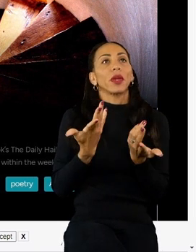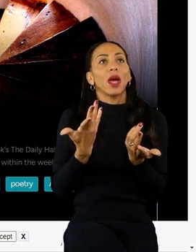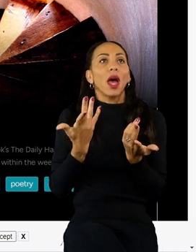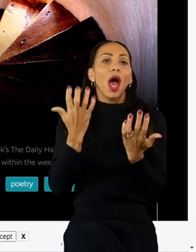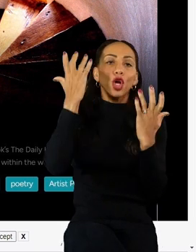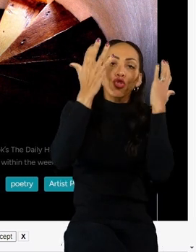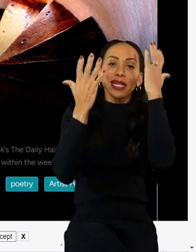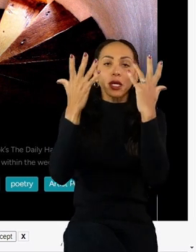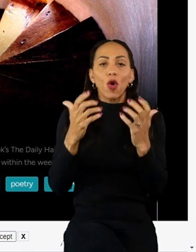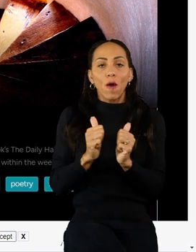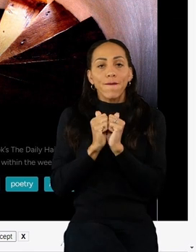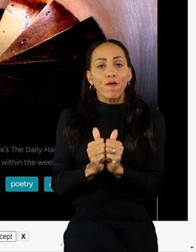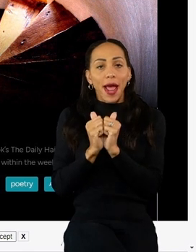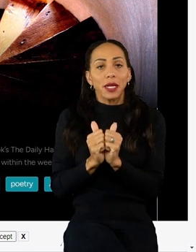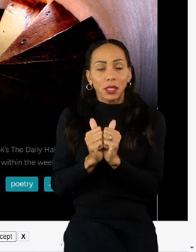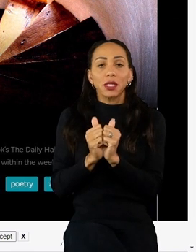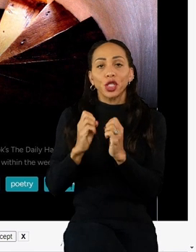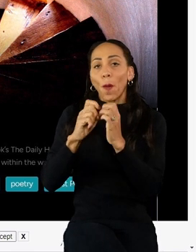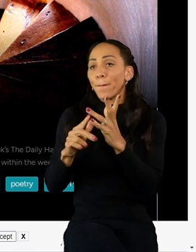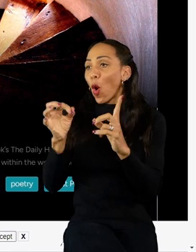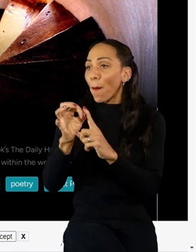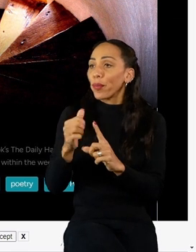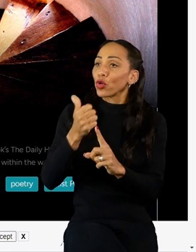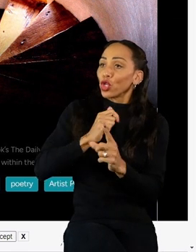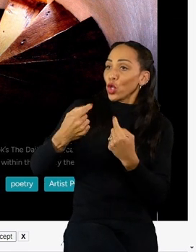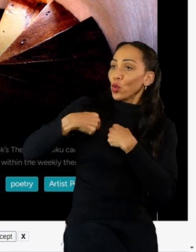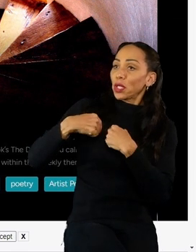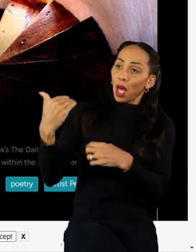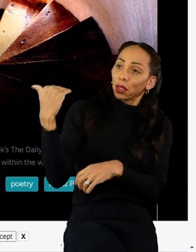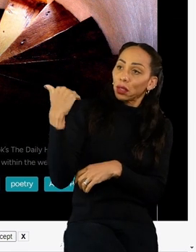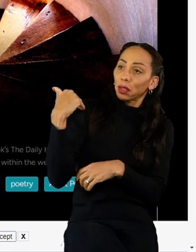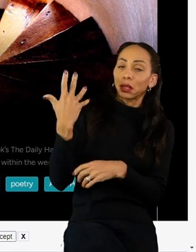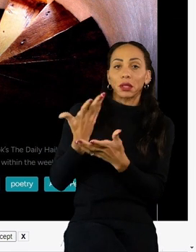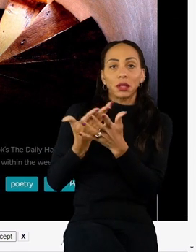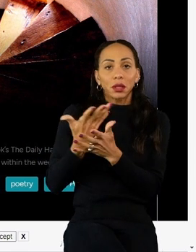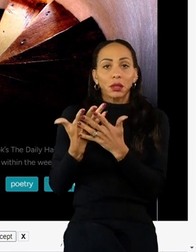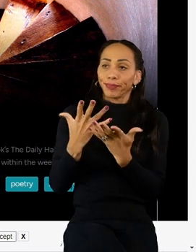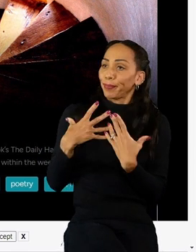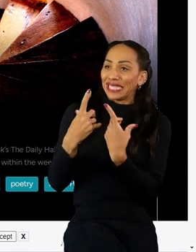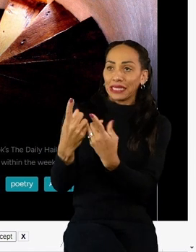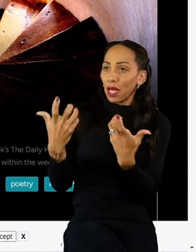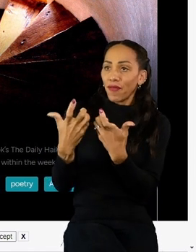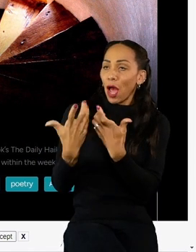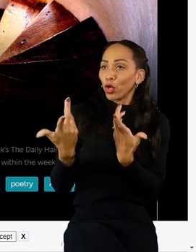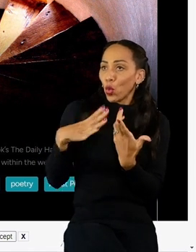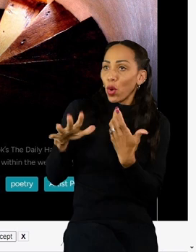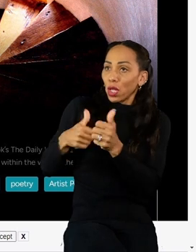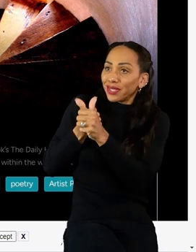end, we're providing a critical friend role. So you can use us, this is particularly aimed at Birds of Paradise,